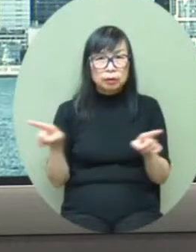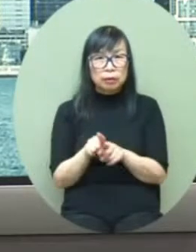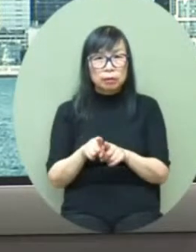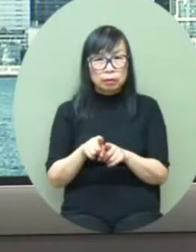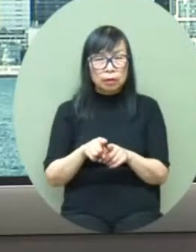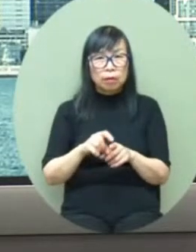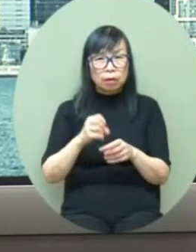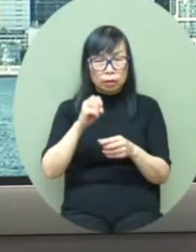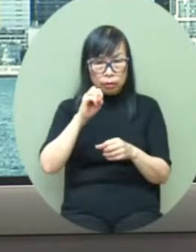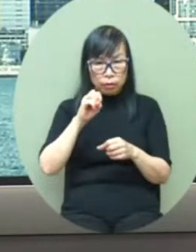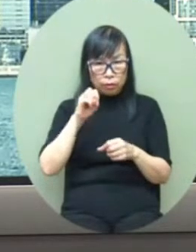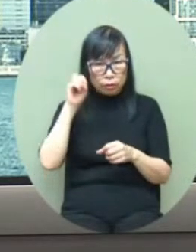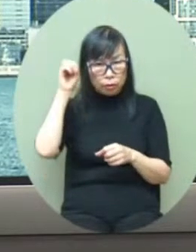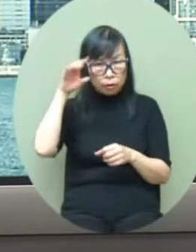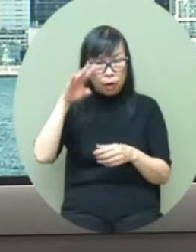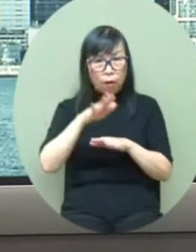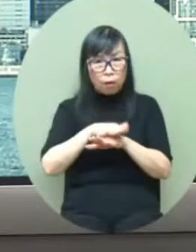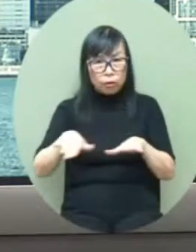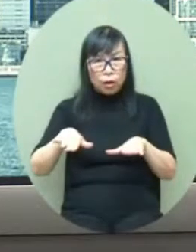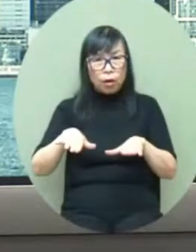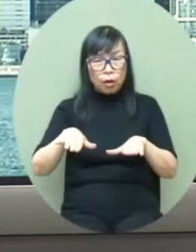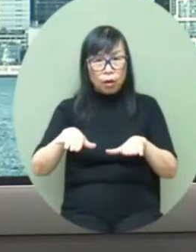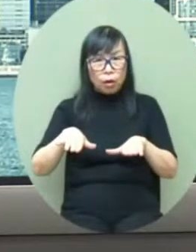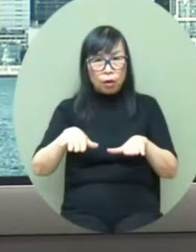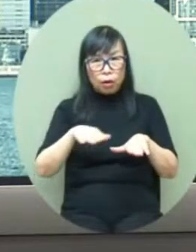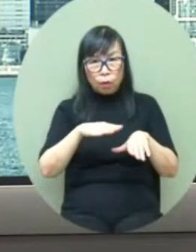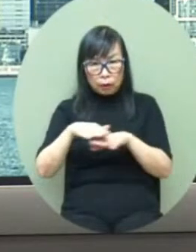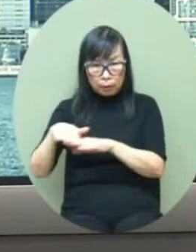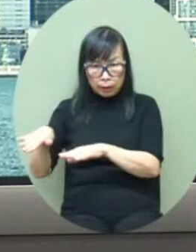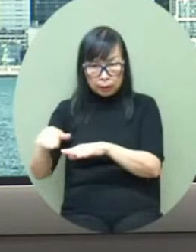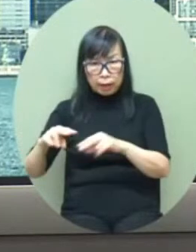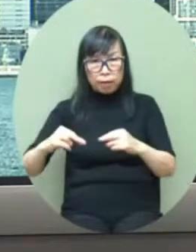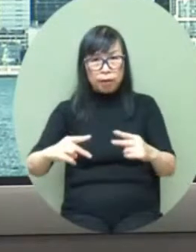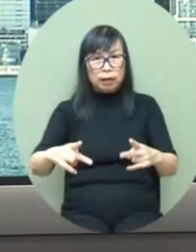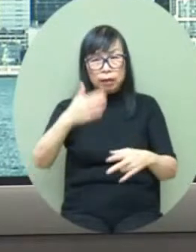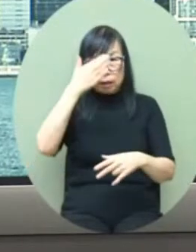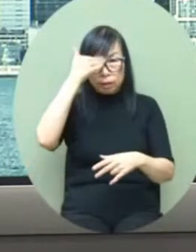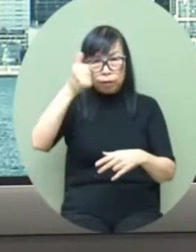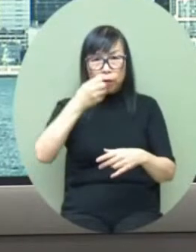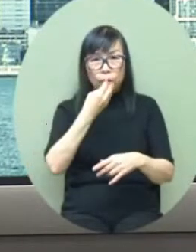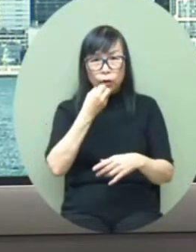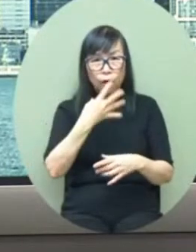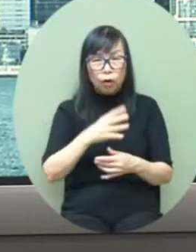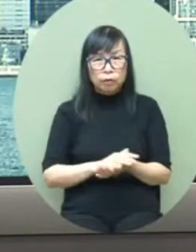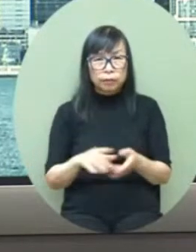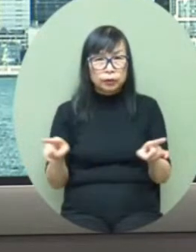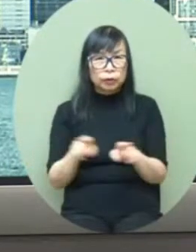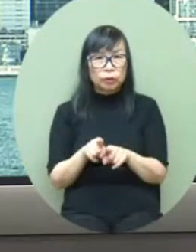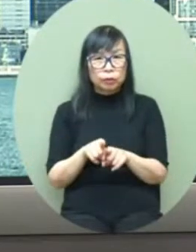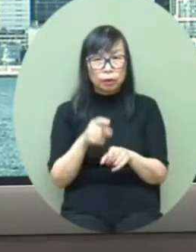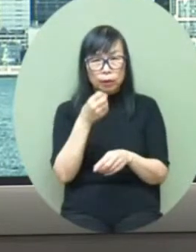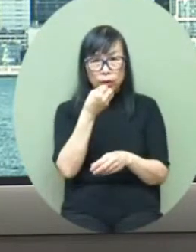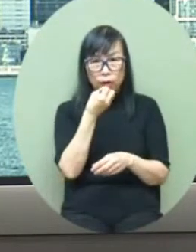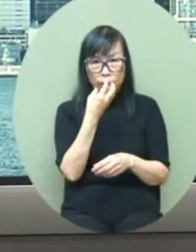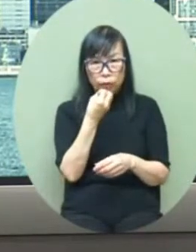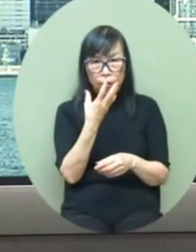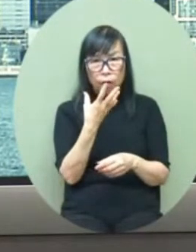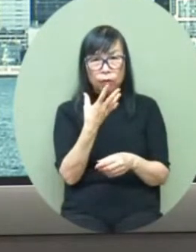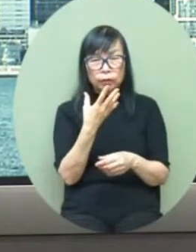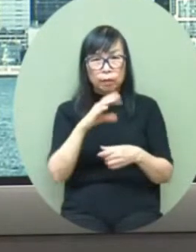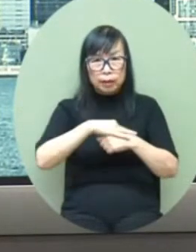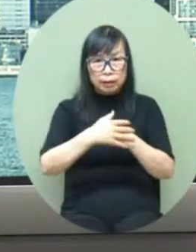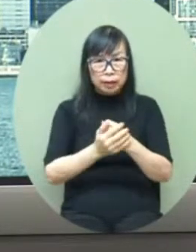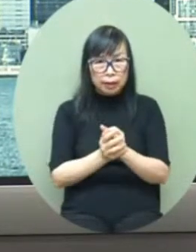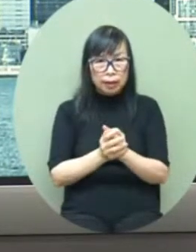I ask all patriots to bear these in mind so that we can work together to create a Hong Kong that is stable,